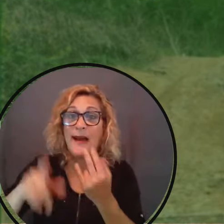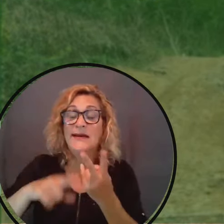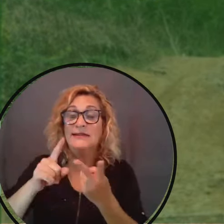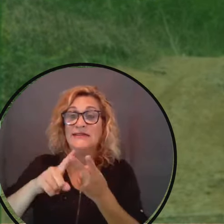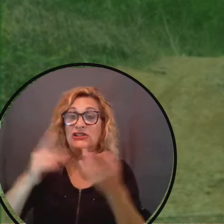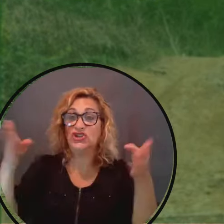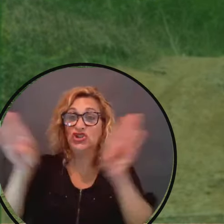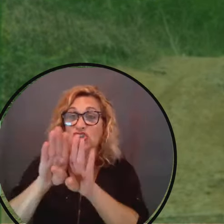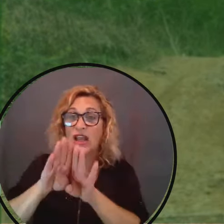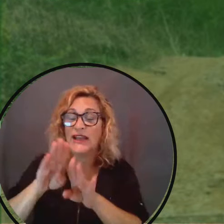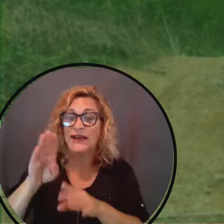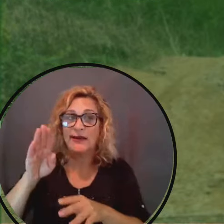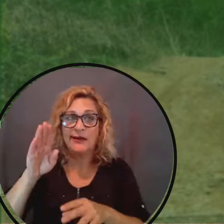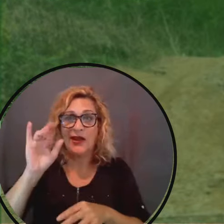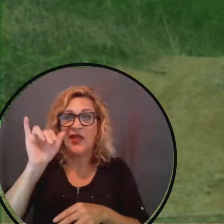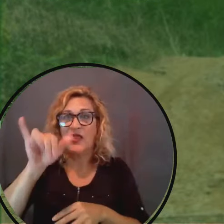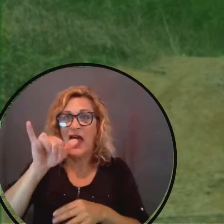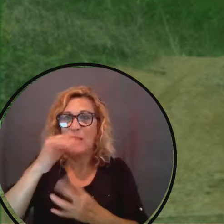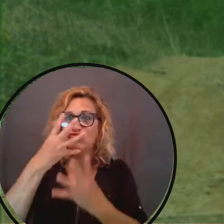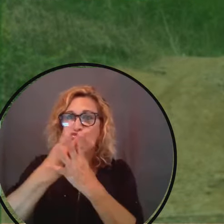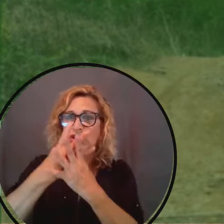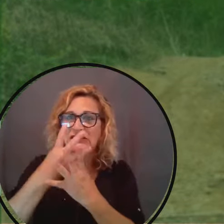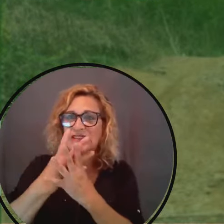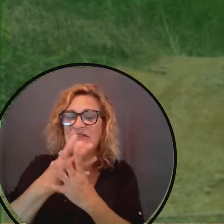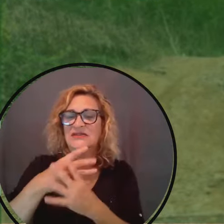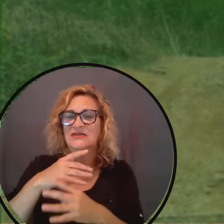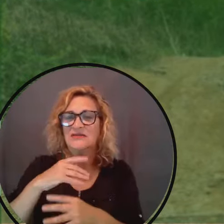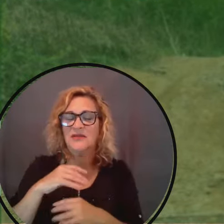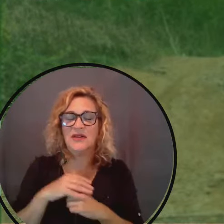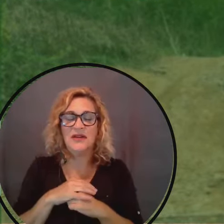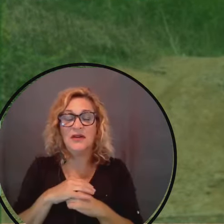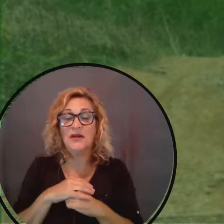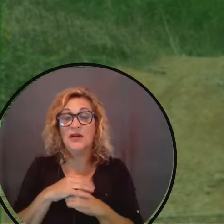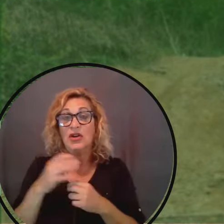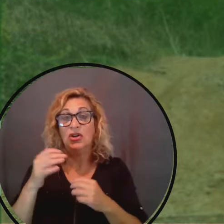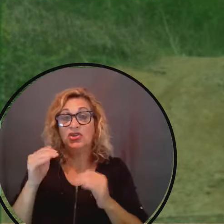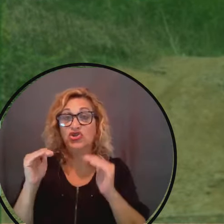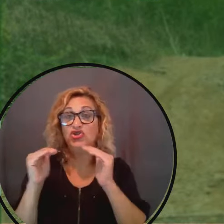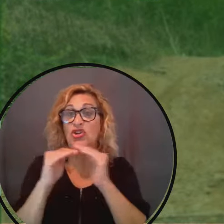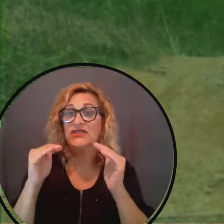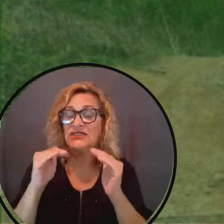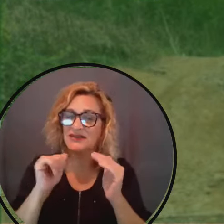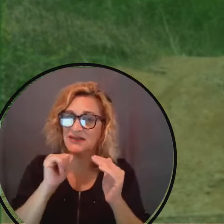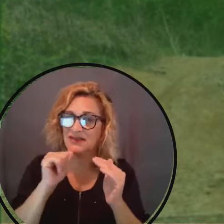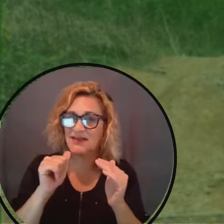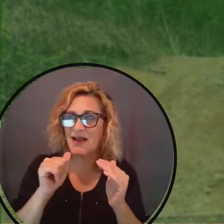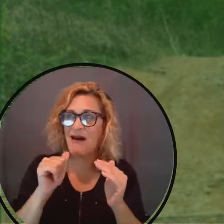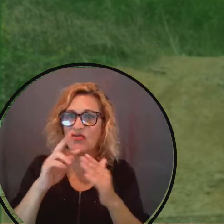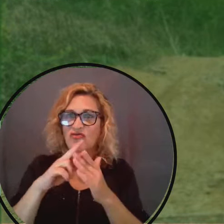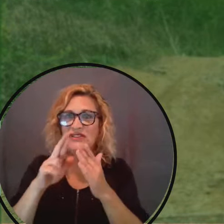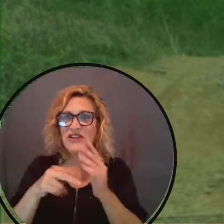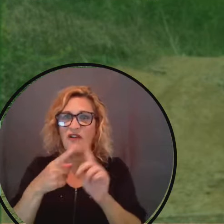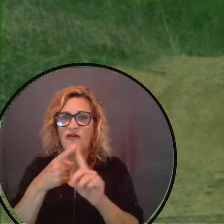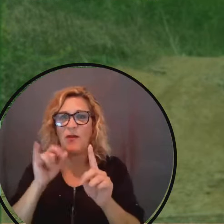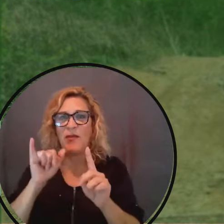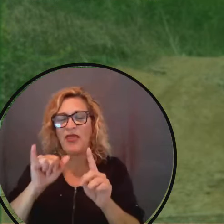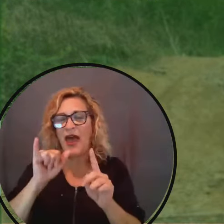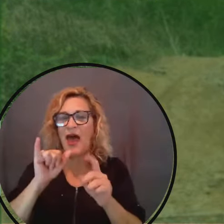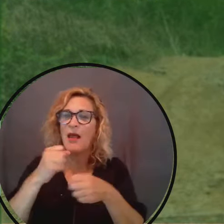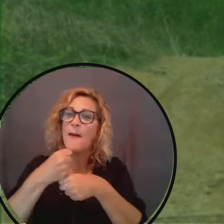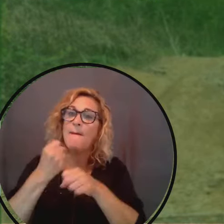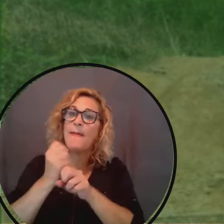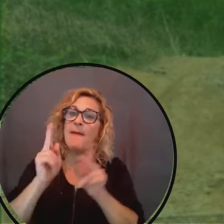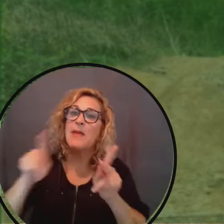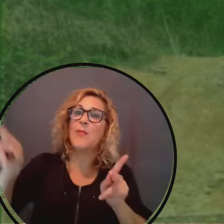case may be. And that injustice is not a result of, like, elites misunderstanding something and we could just make them understand